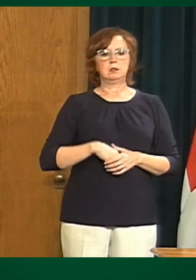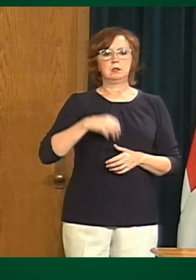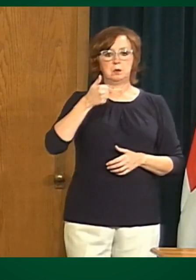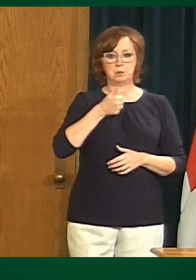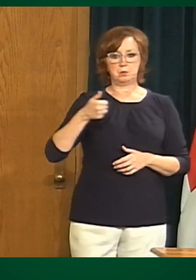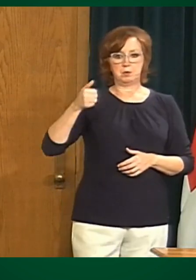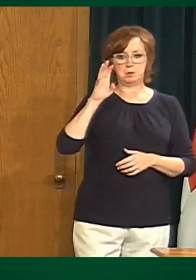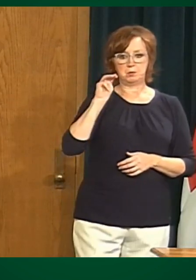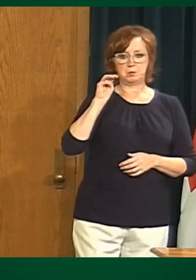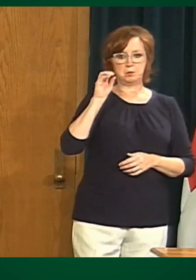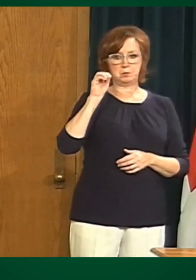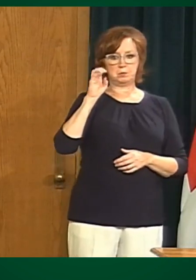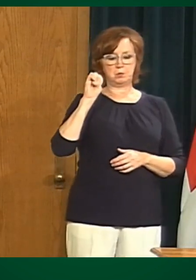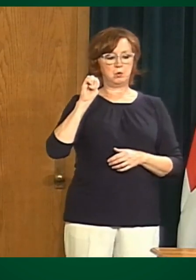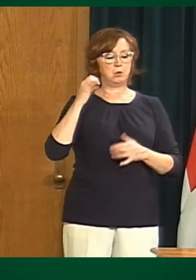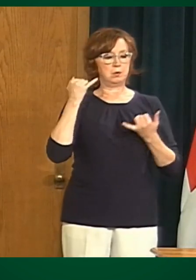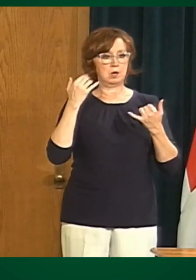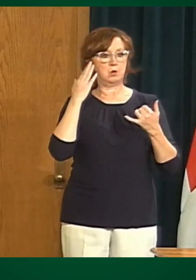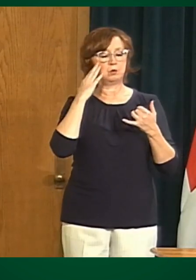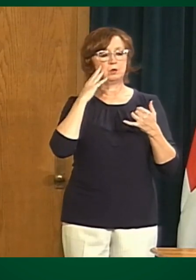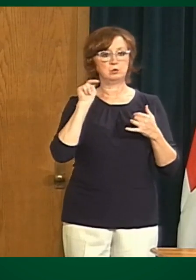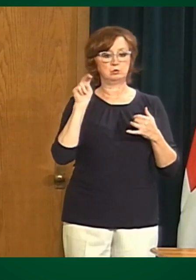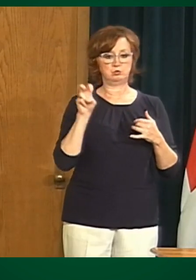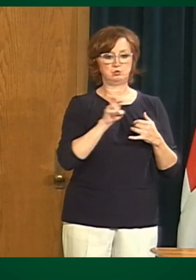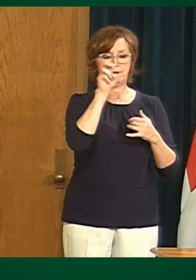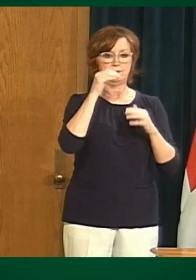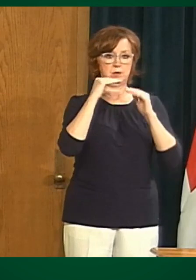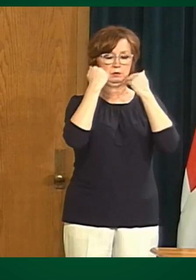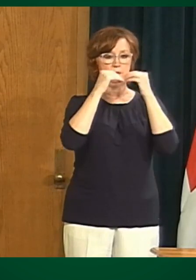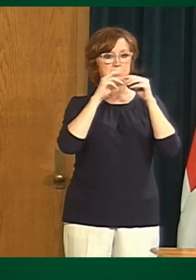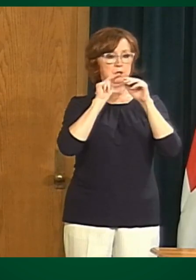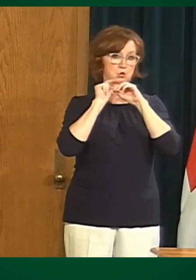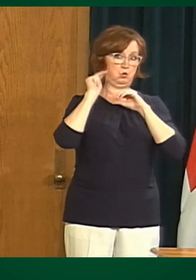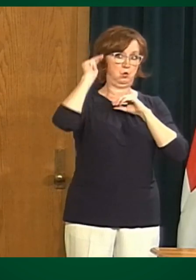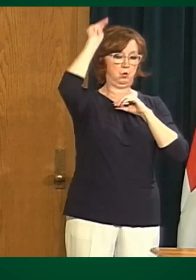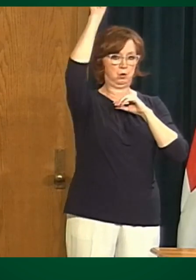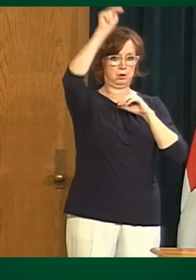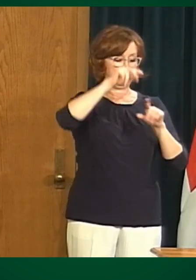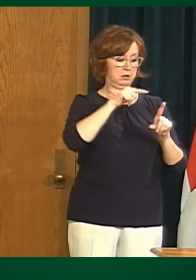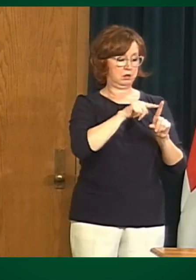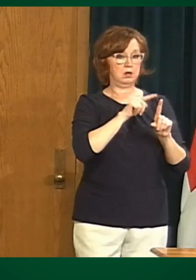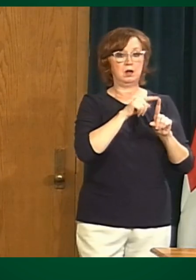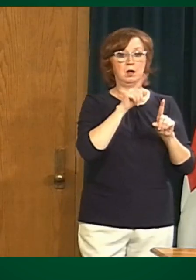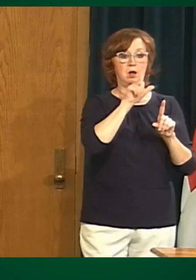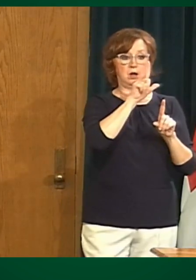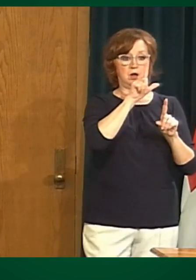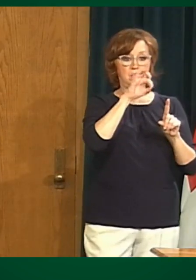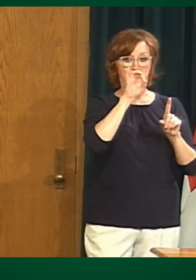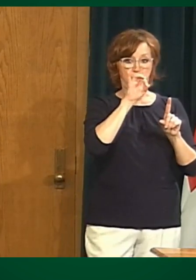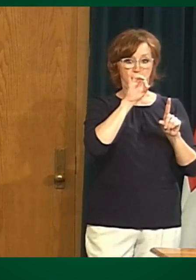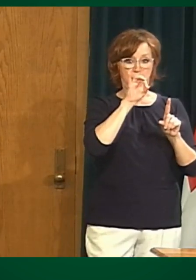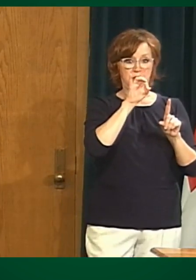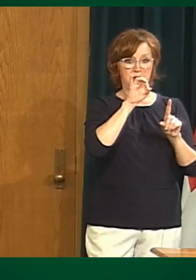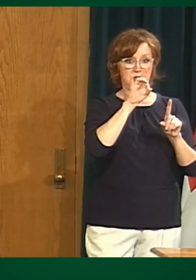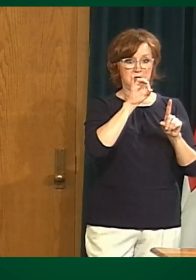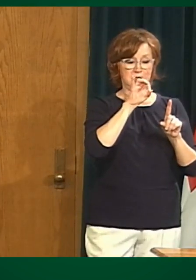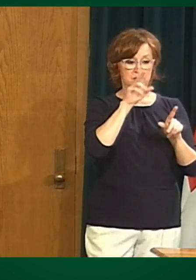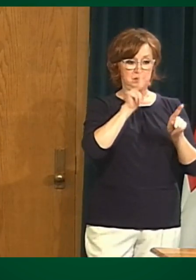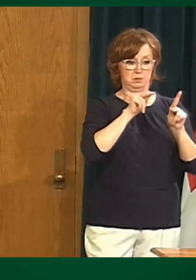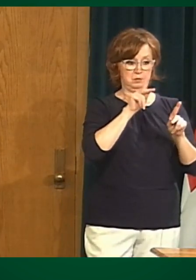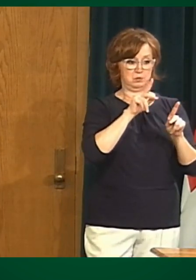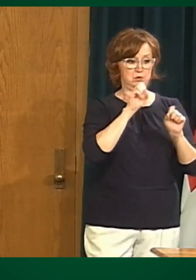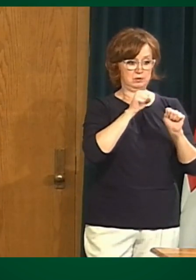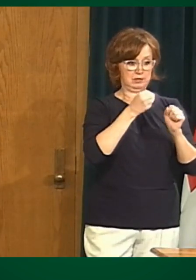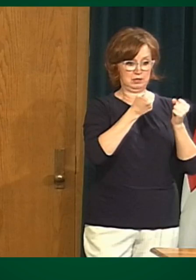restriction heading into the far north, but there's nothing stopping people who are in Lloydminster from traveling elsewhere in